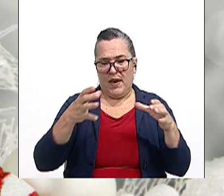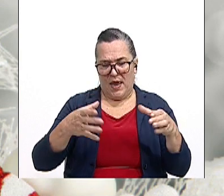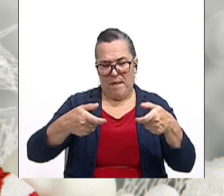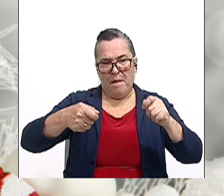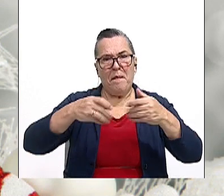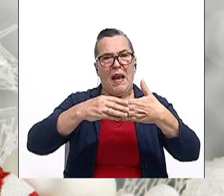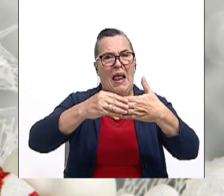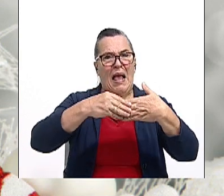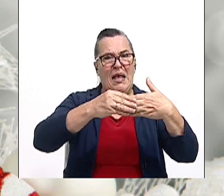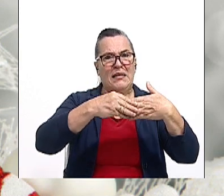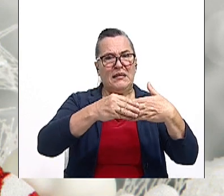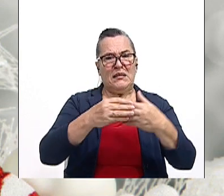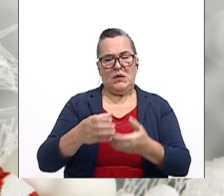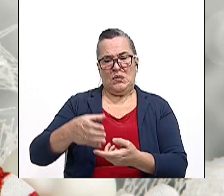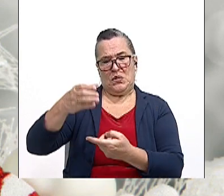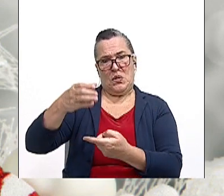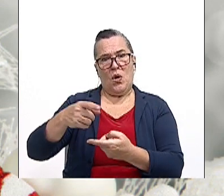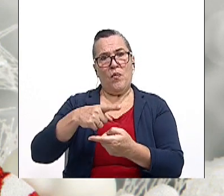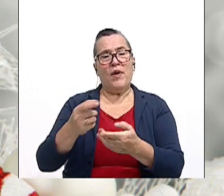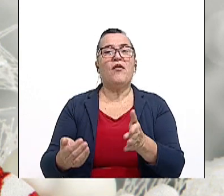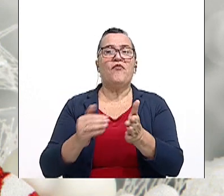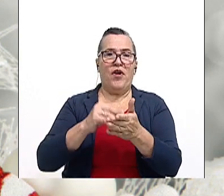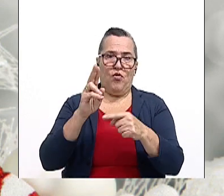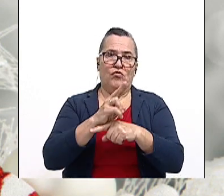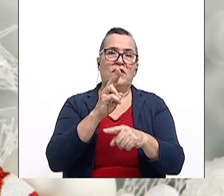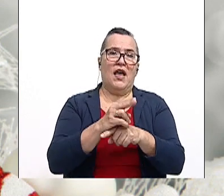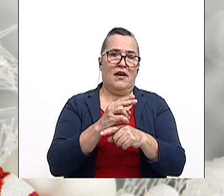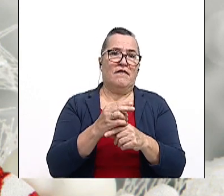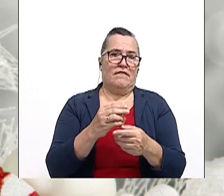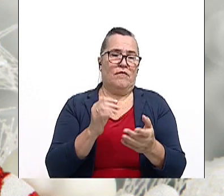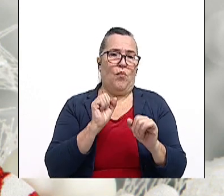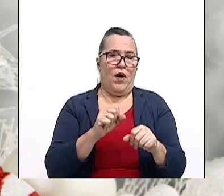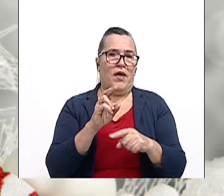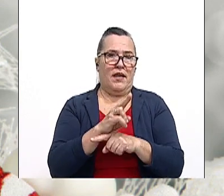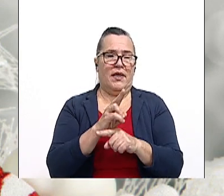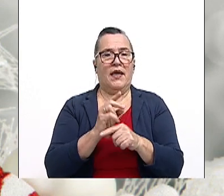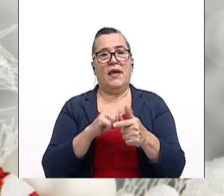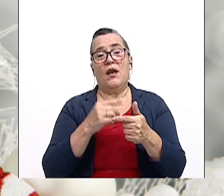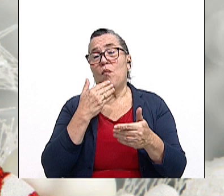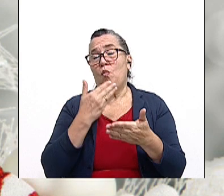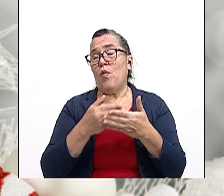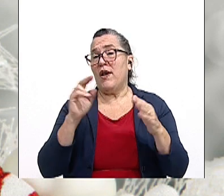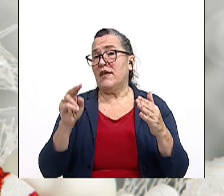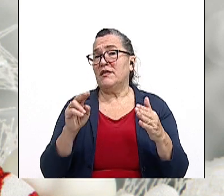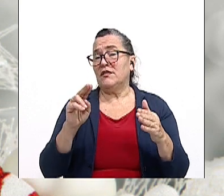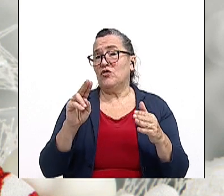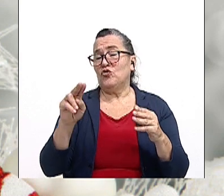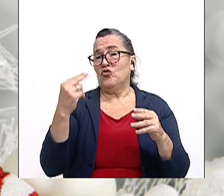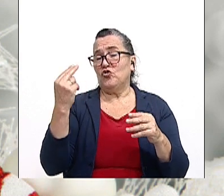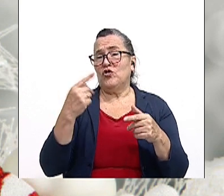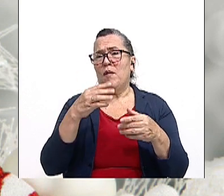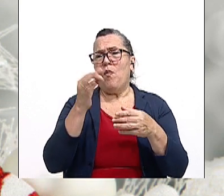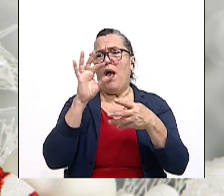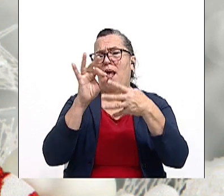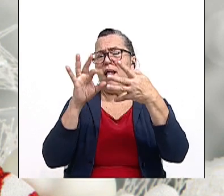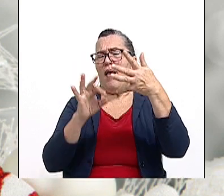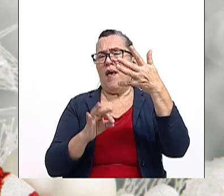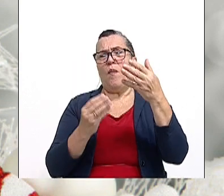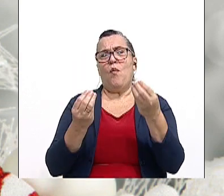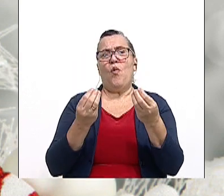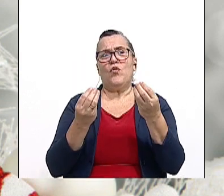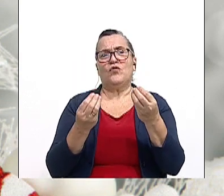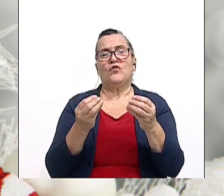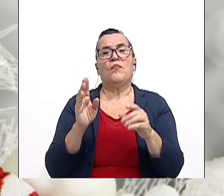plates, cups can be recycled easily. The good news is that there are many alternatives to using